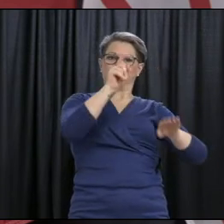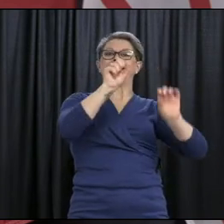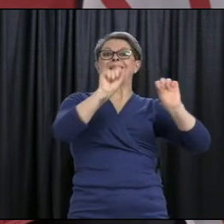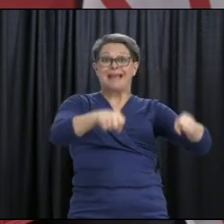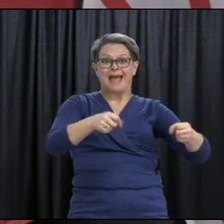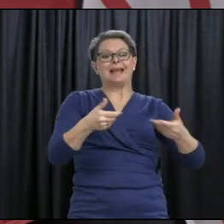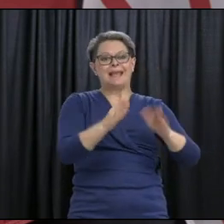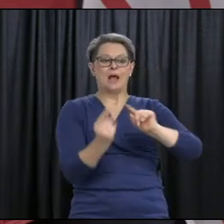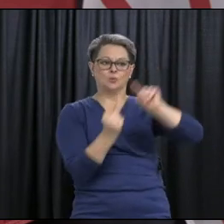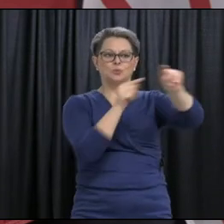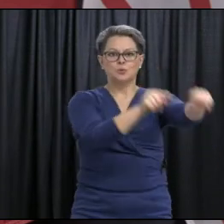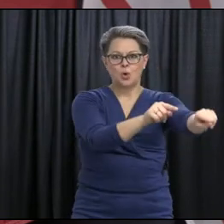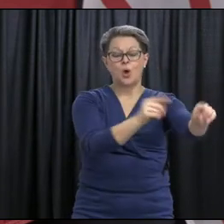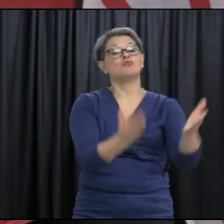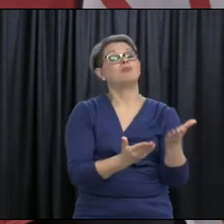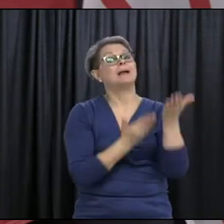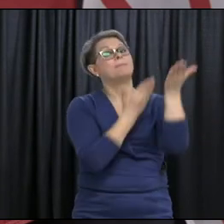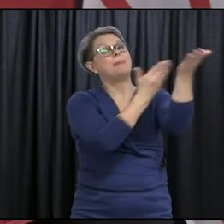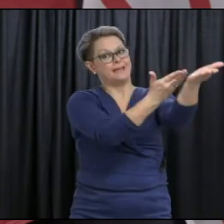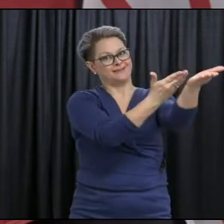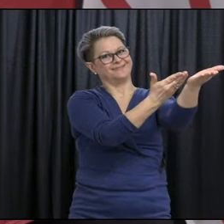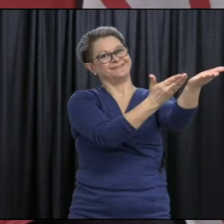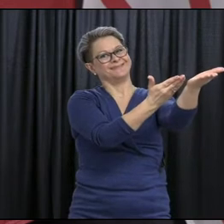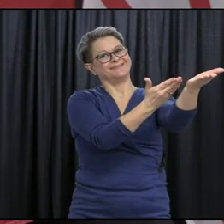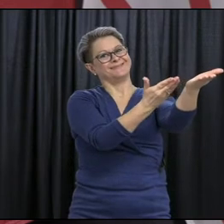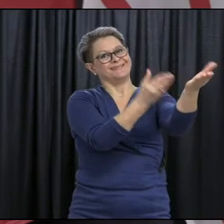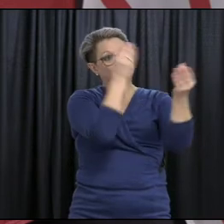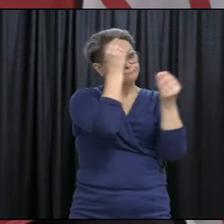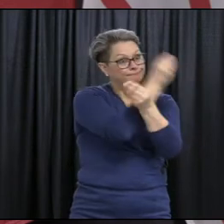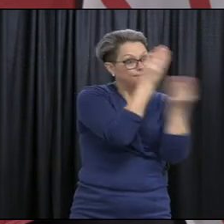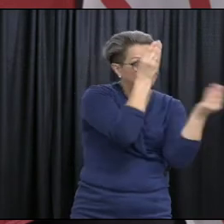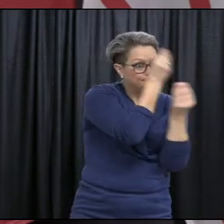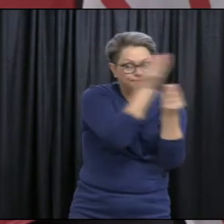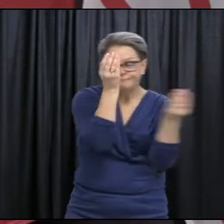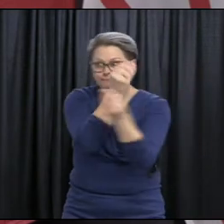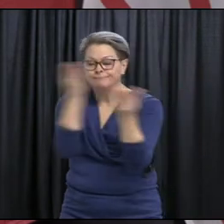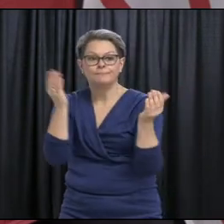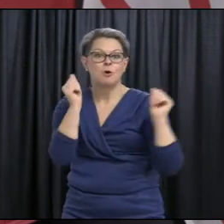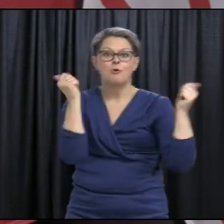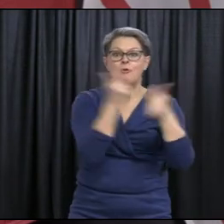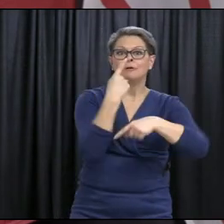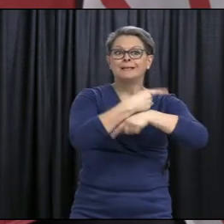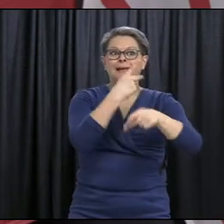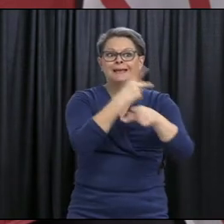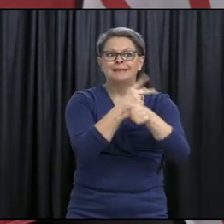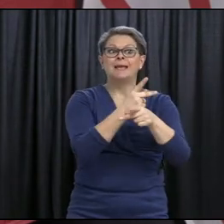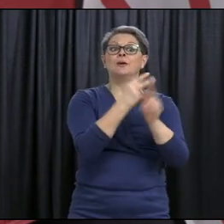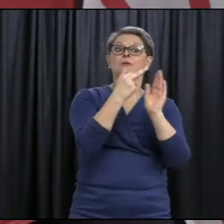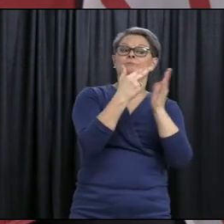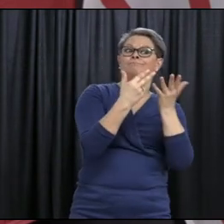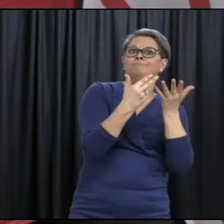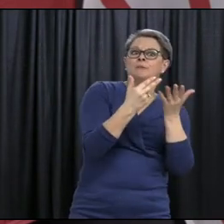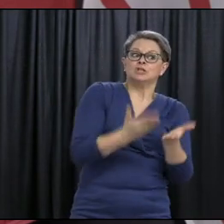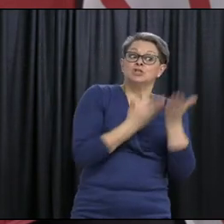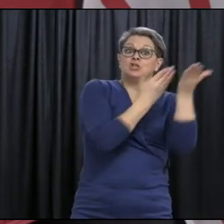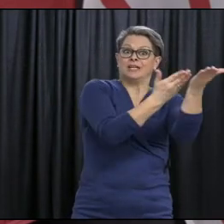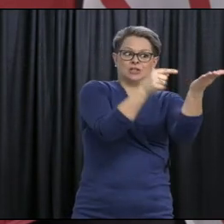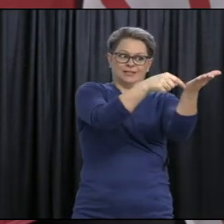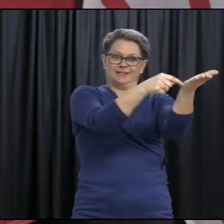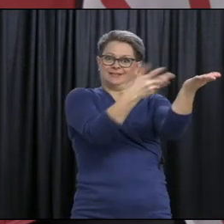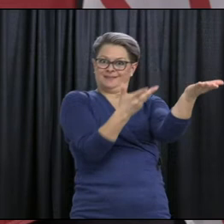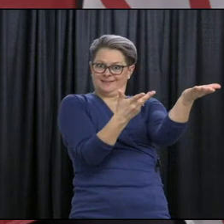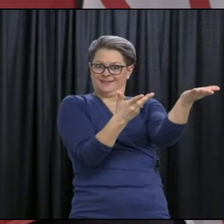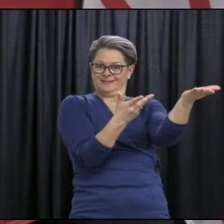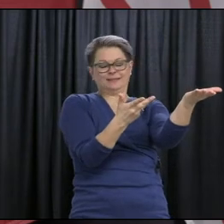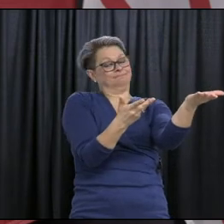You know, so we can recommend to the early learning and child care centers, you know, if changes are needed, we'll take the guidance